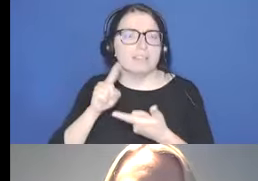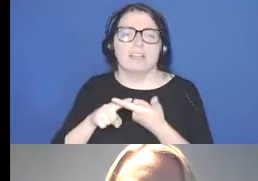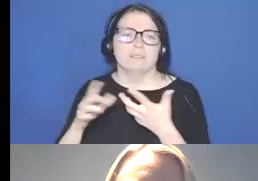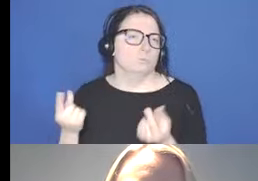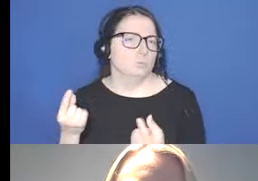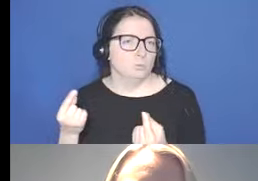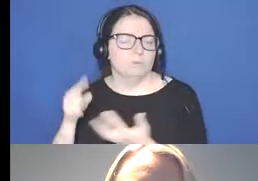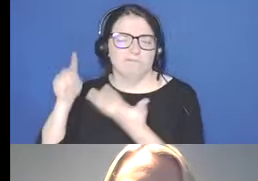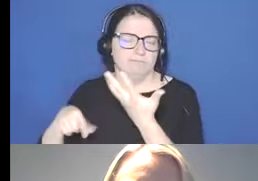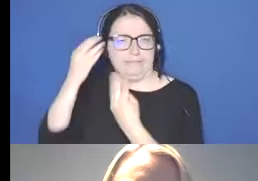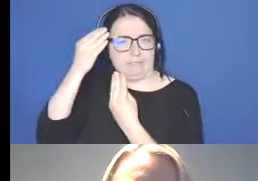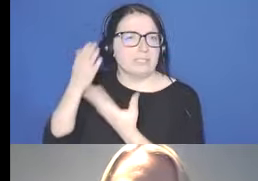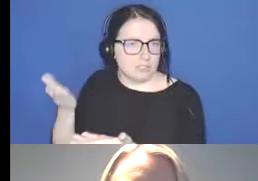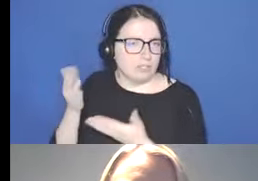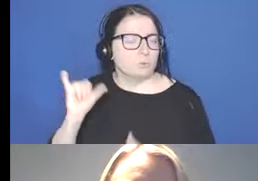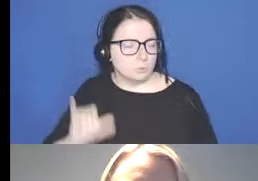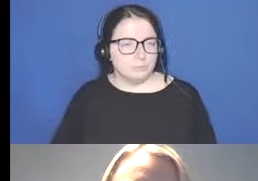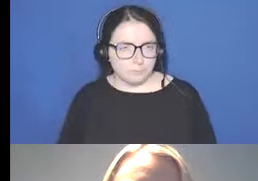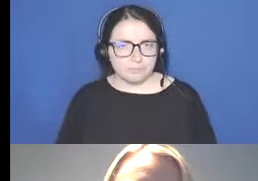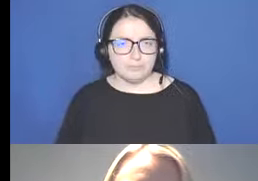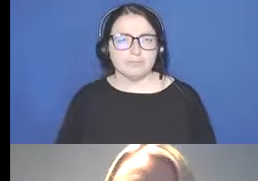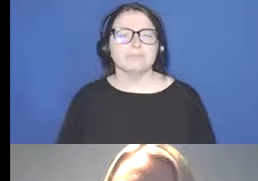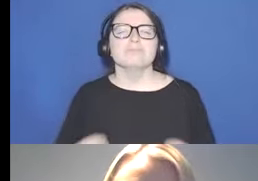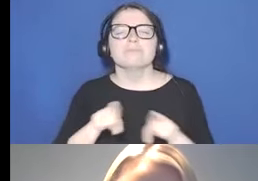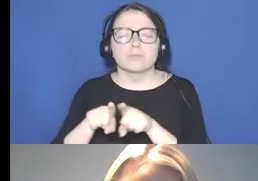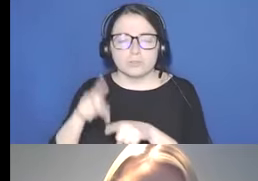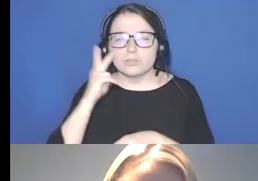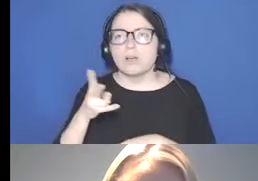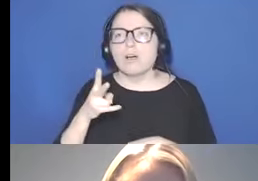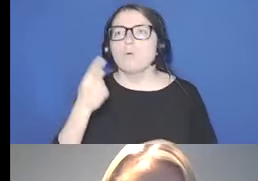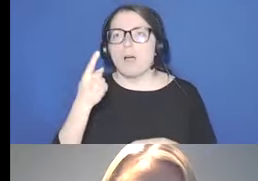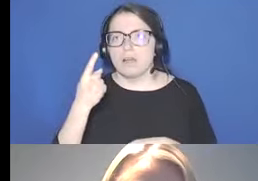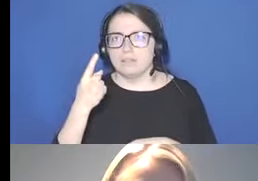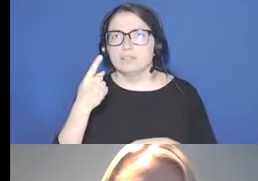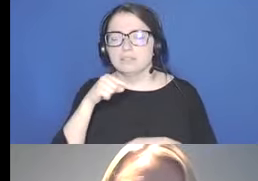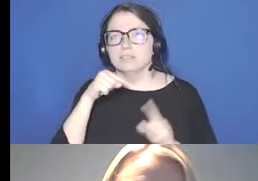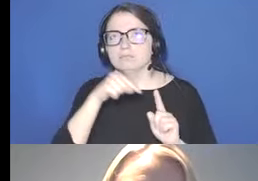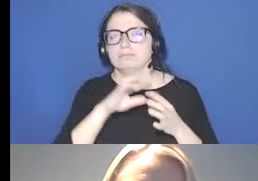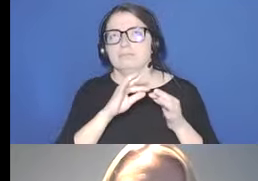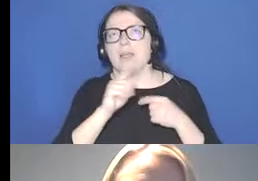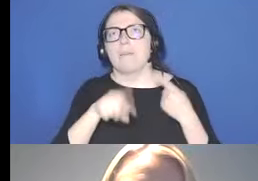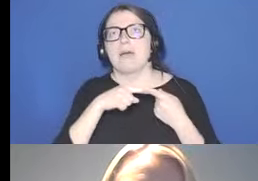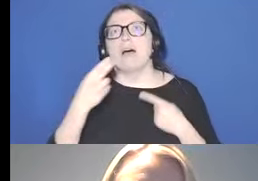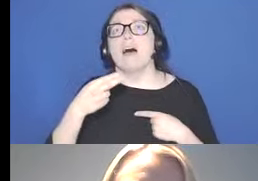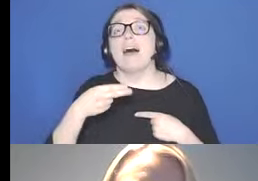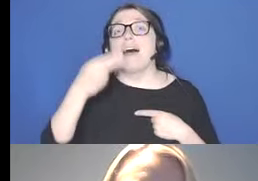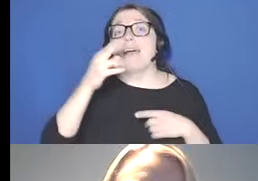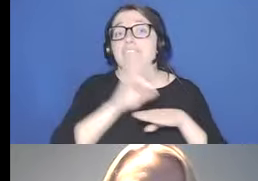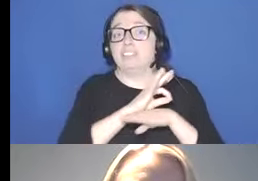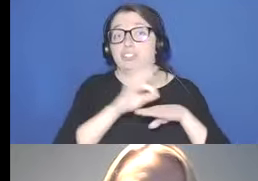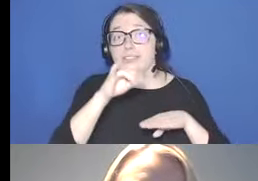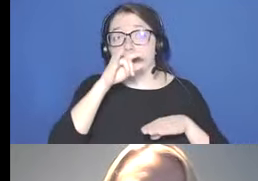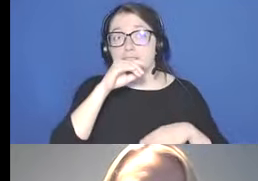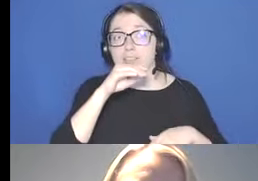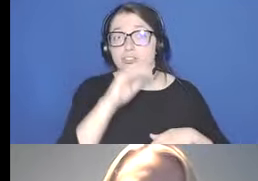a lot of times I saw also one about a high functioning child with an autism diagnosis that doesn't have an